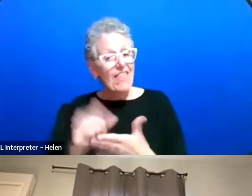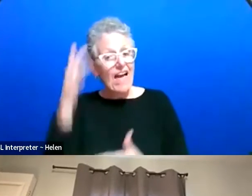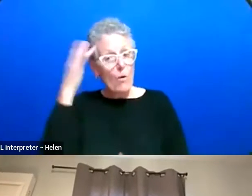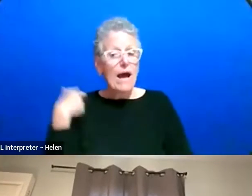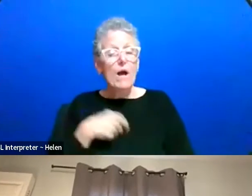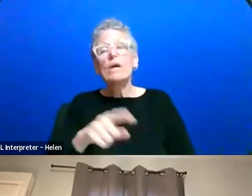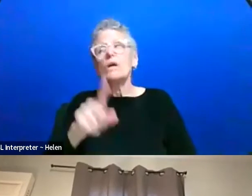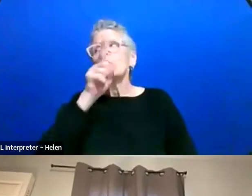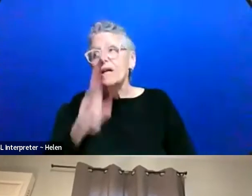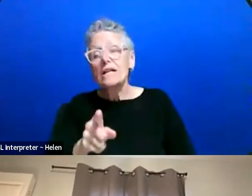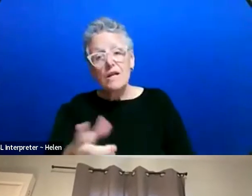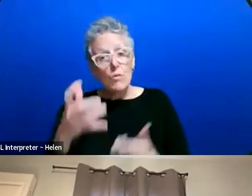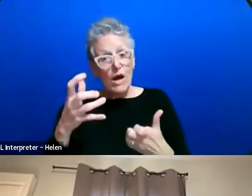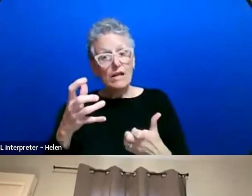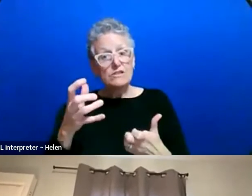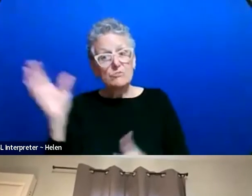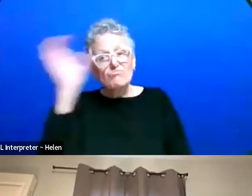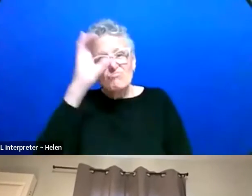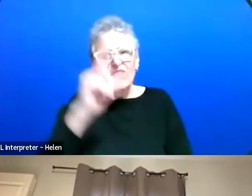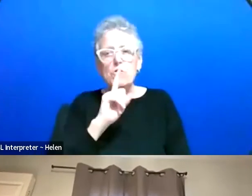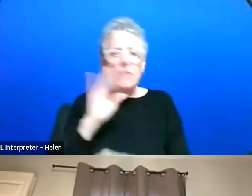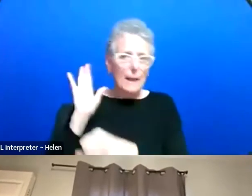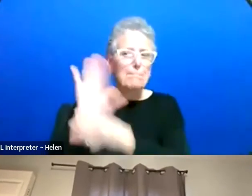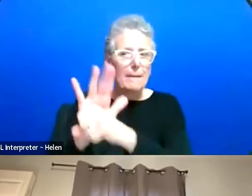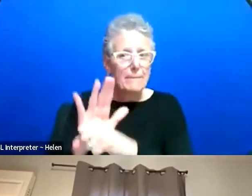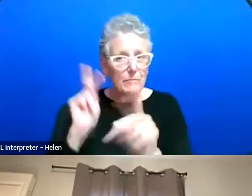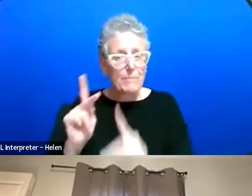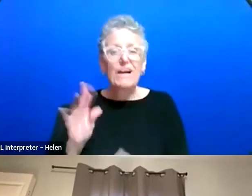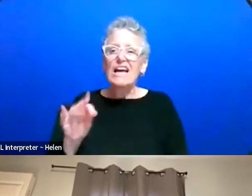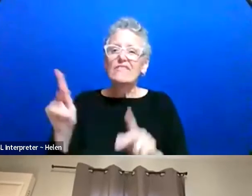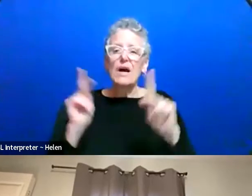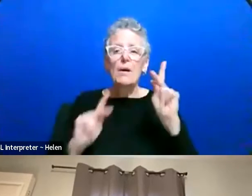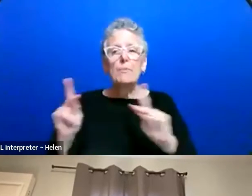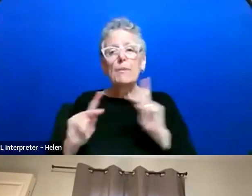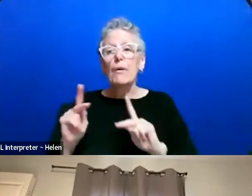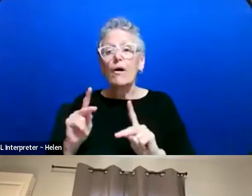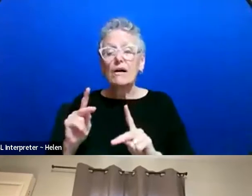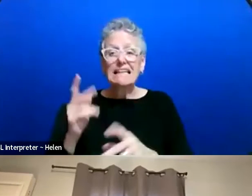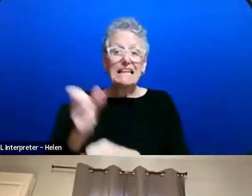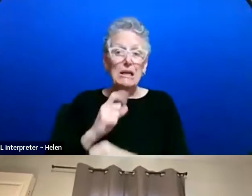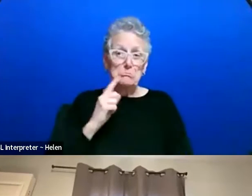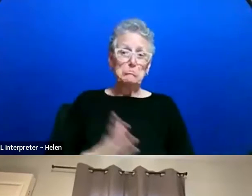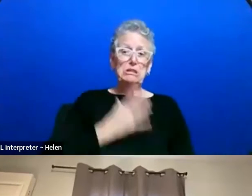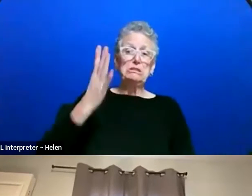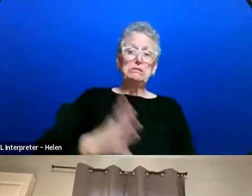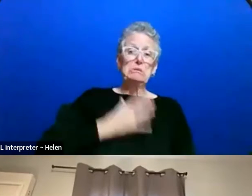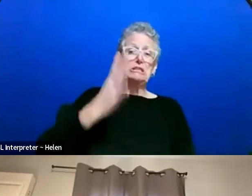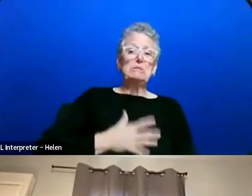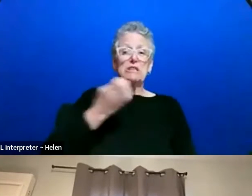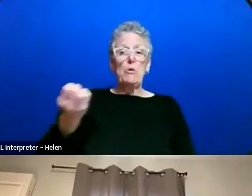really want to look for that commitment, because if people are just going to put it in the closet, like